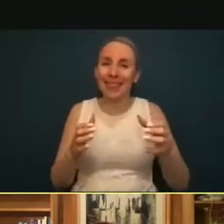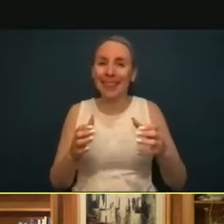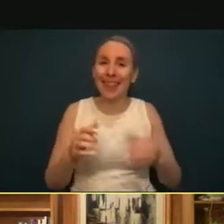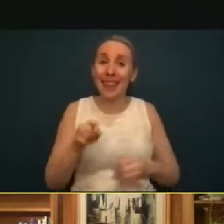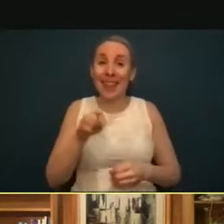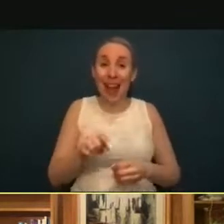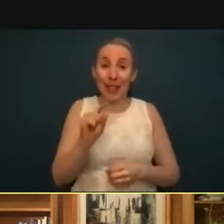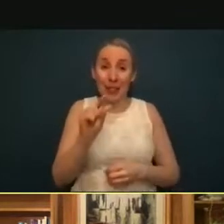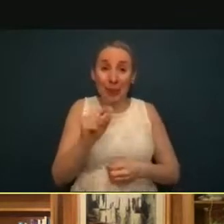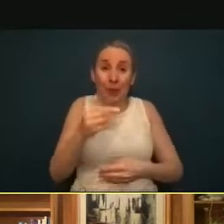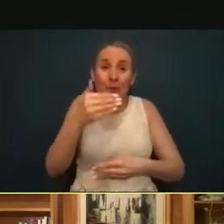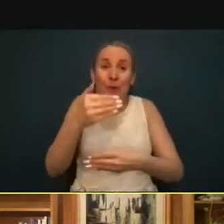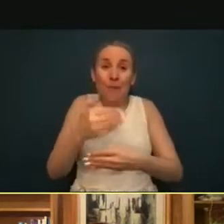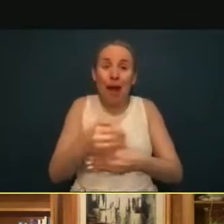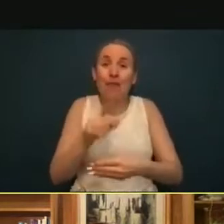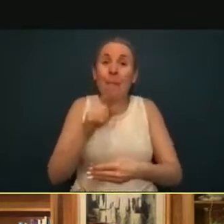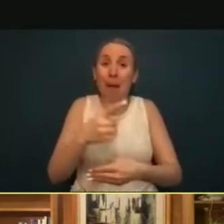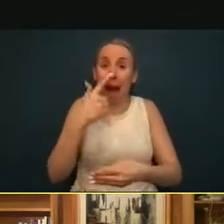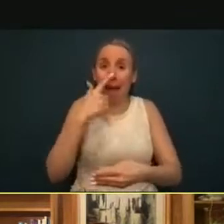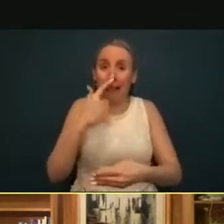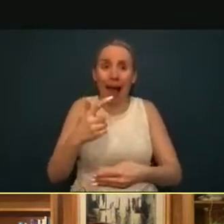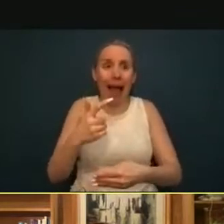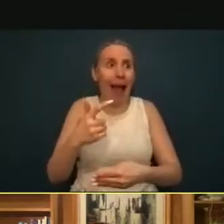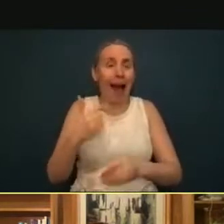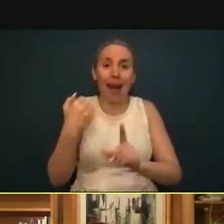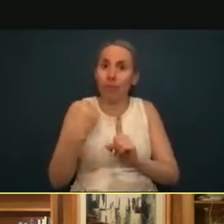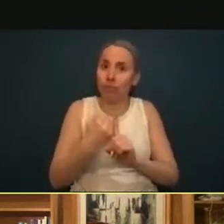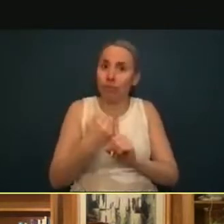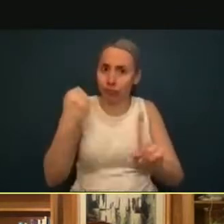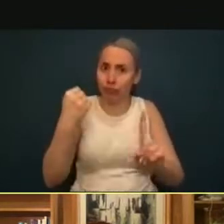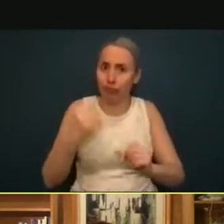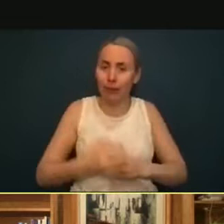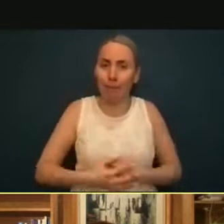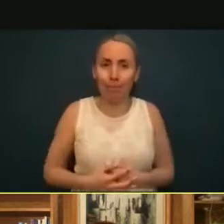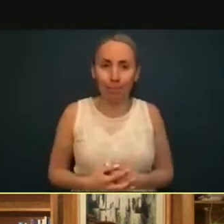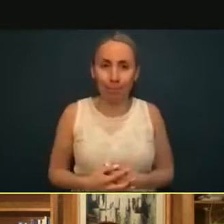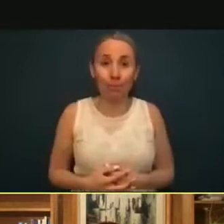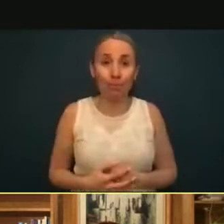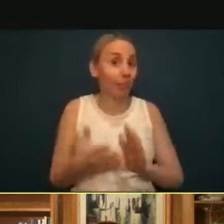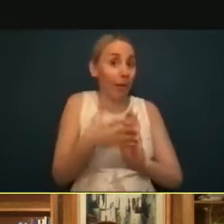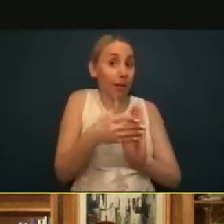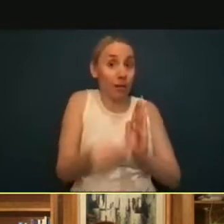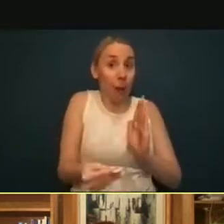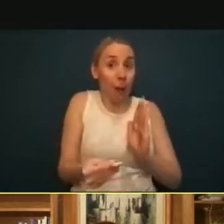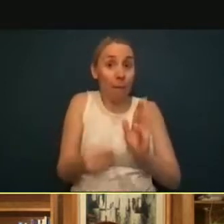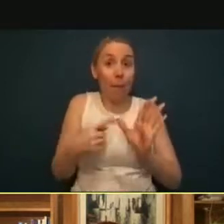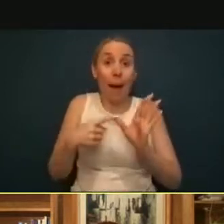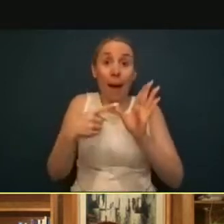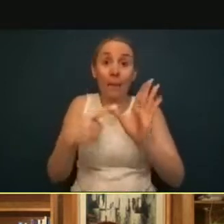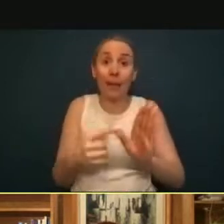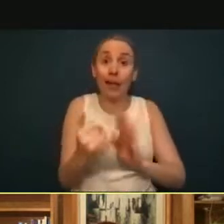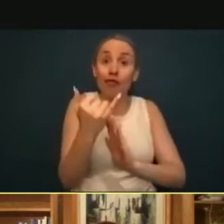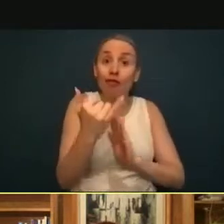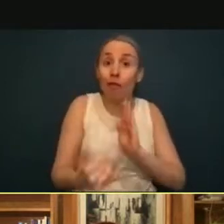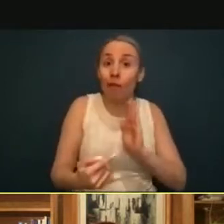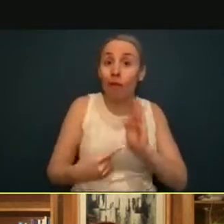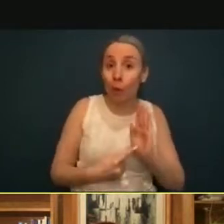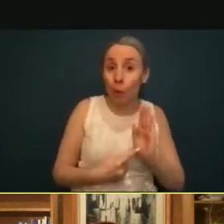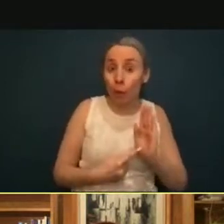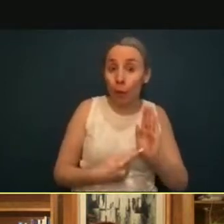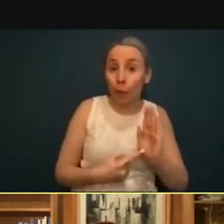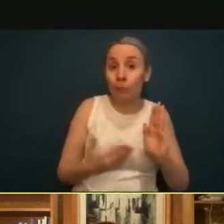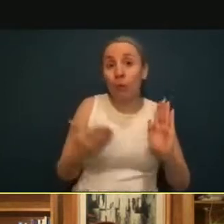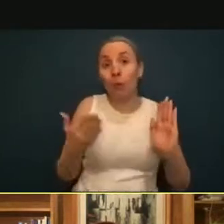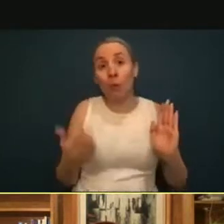make such a huge difference. And in an application form or in